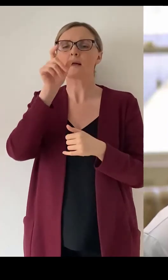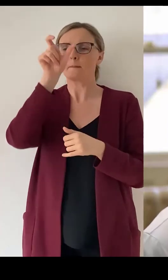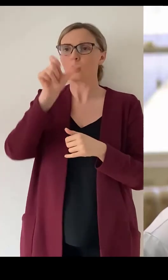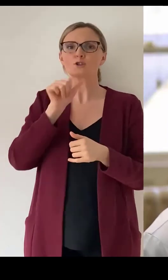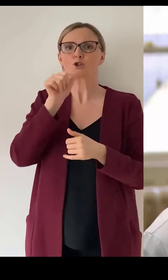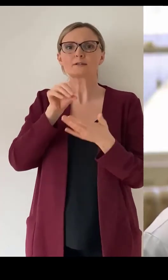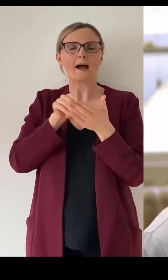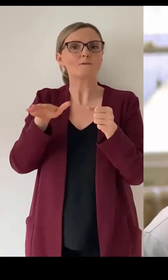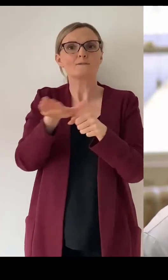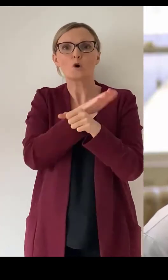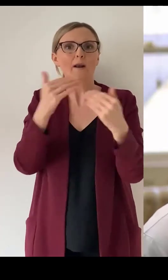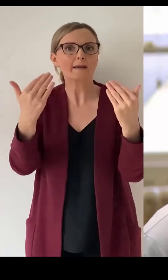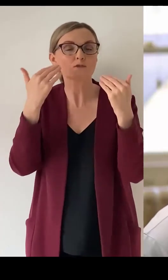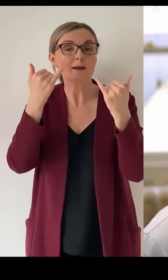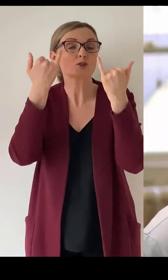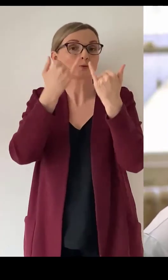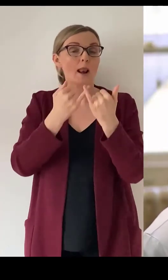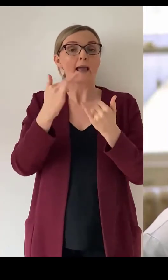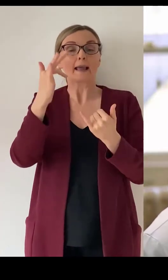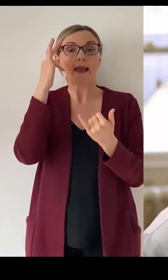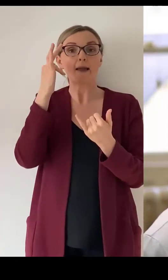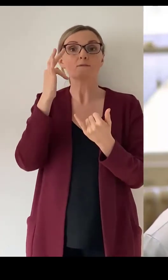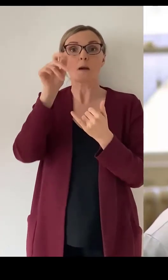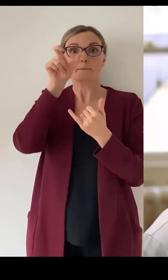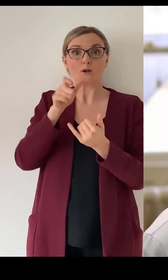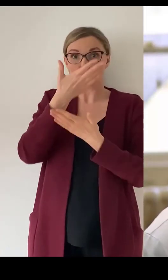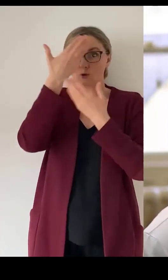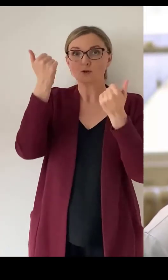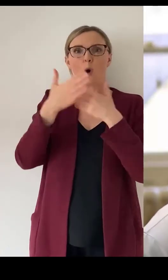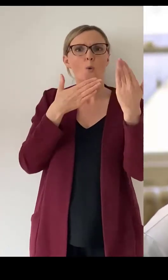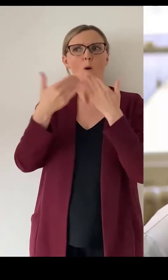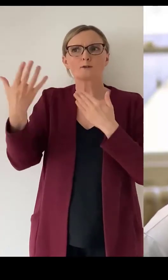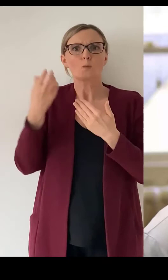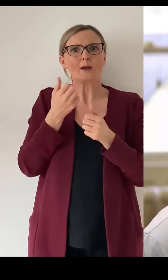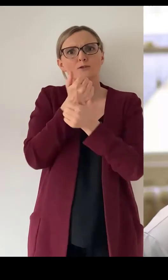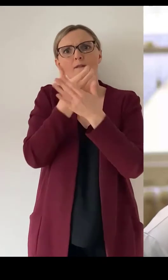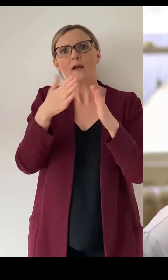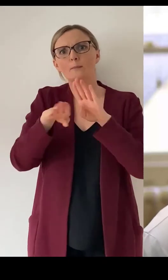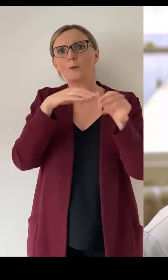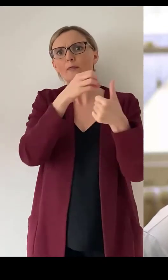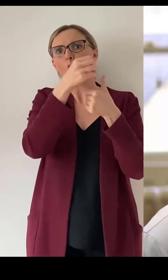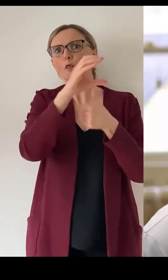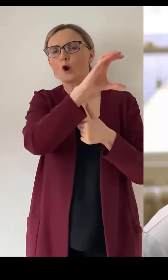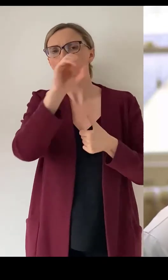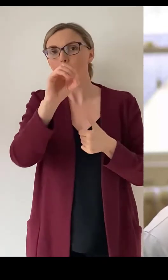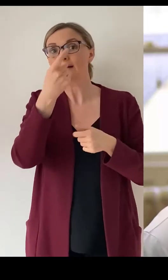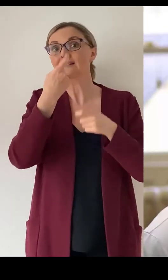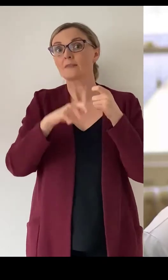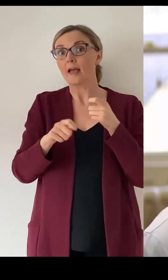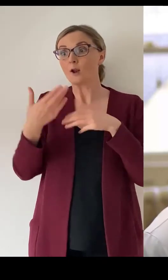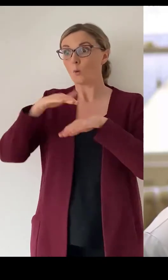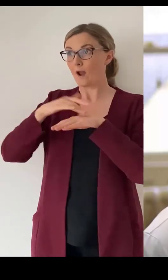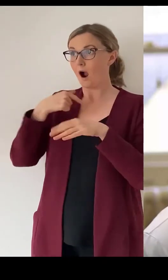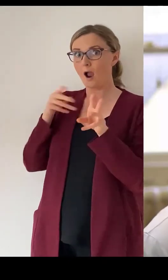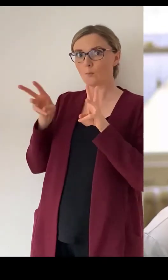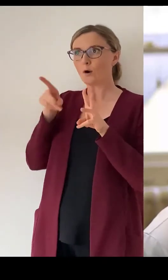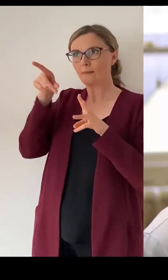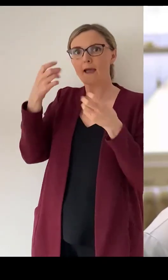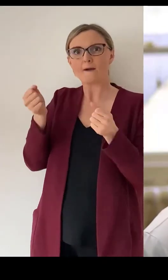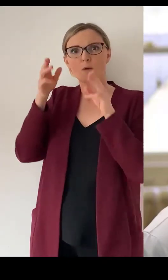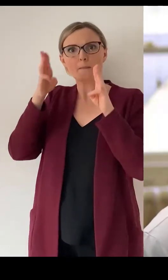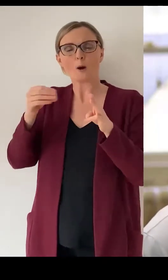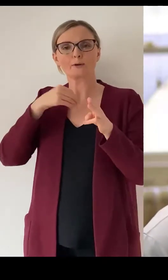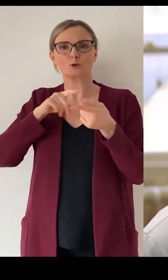workers don't know what wages are available at other firms, then this gives its firm wage setting power, which